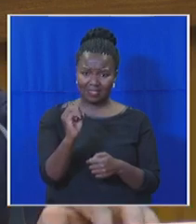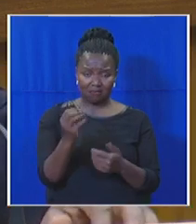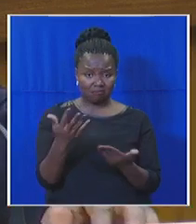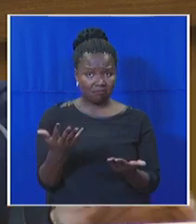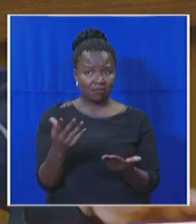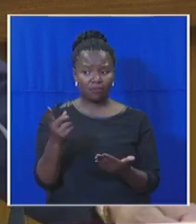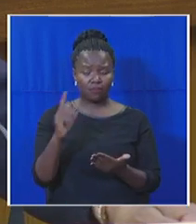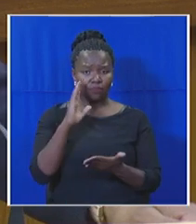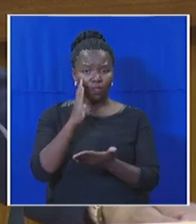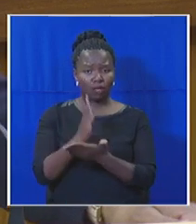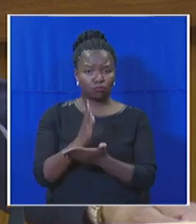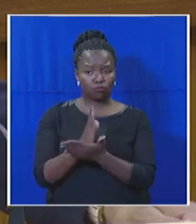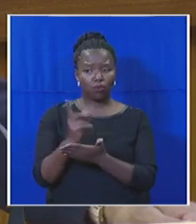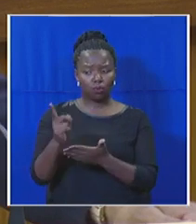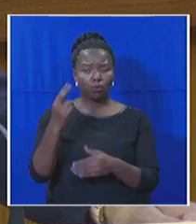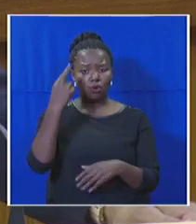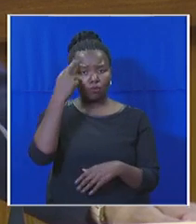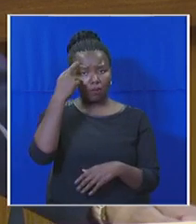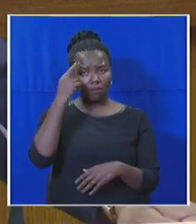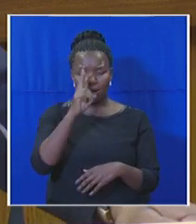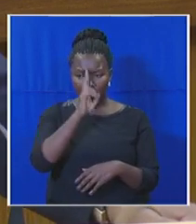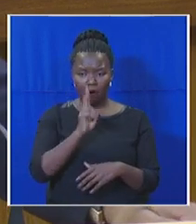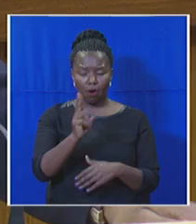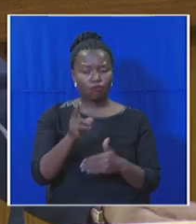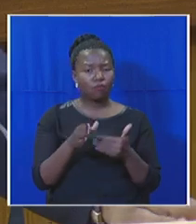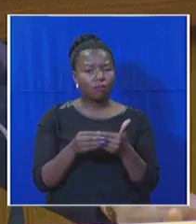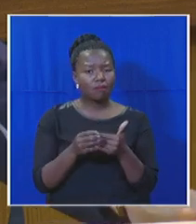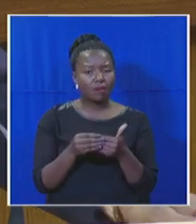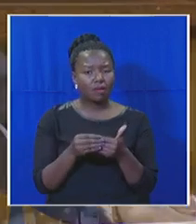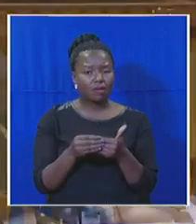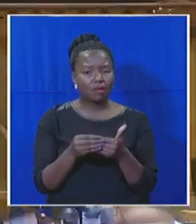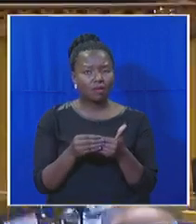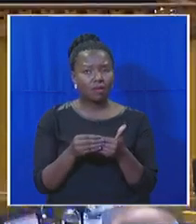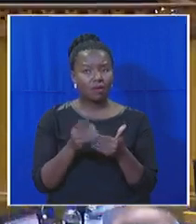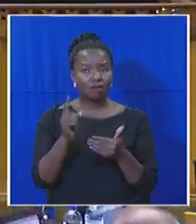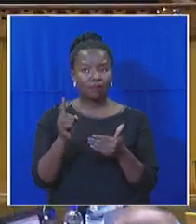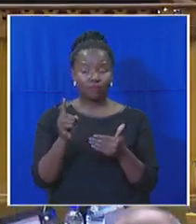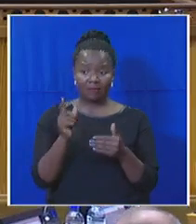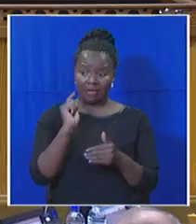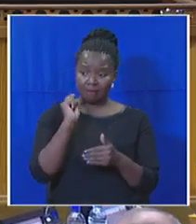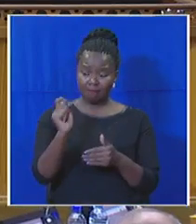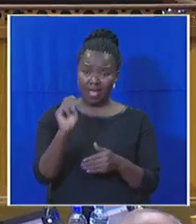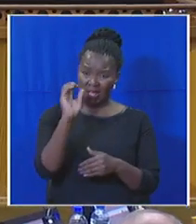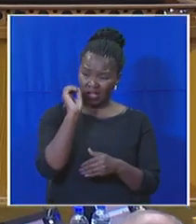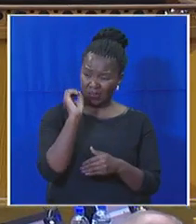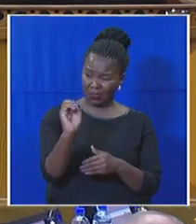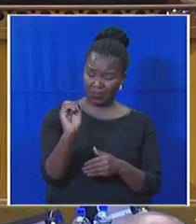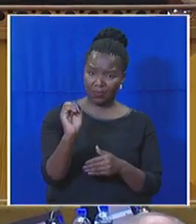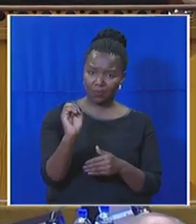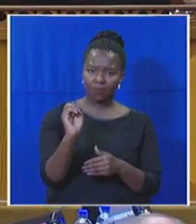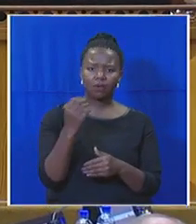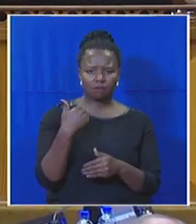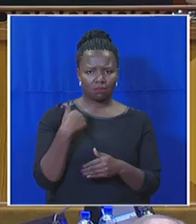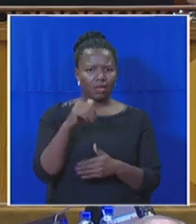you will recall, Honorable Member, that the matter of free education is a policy of the ruling